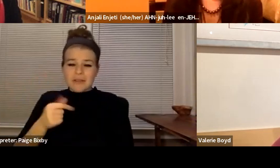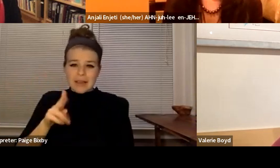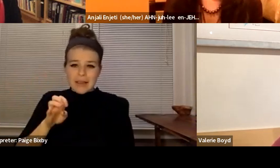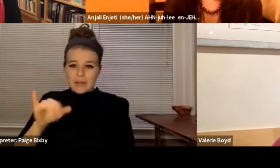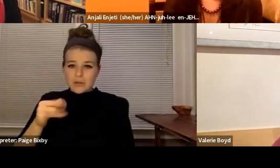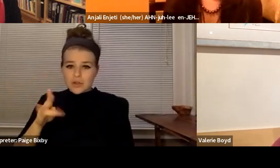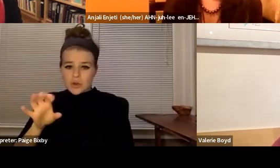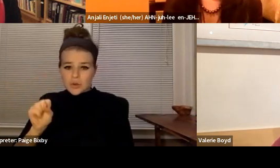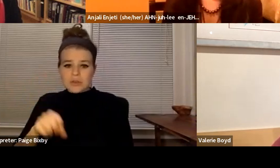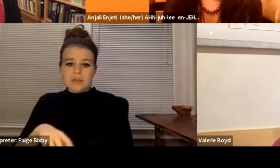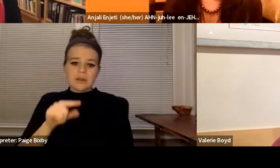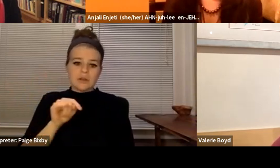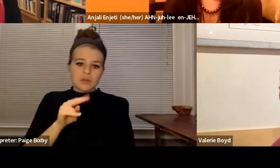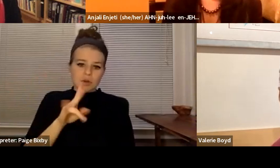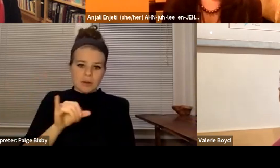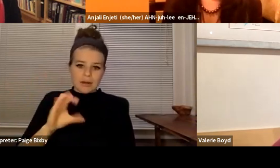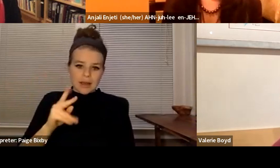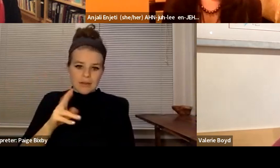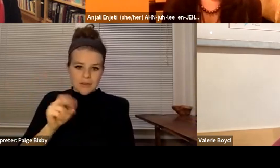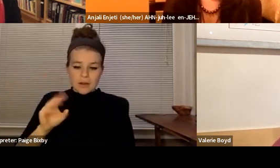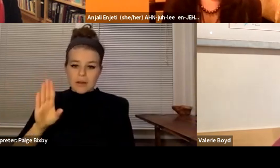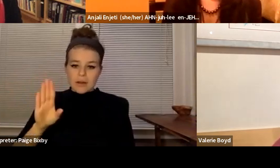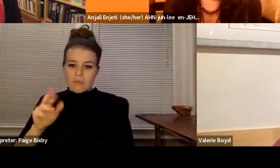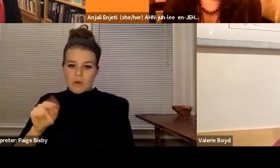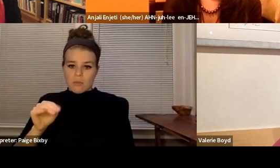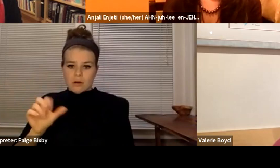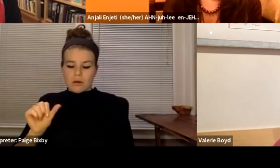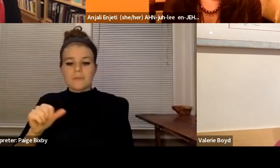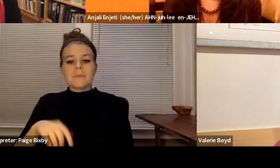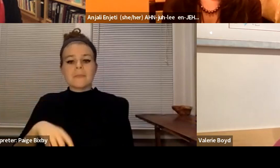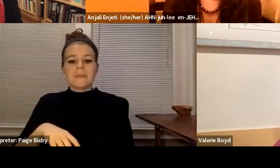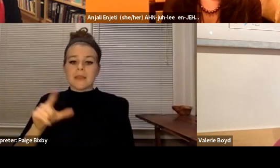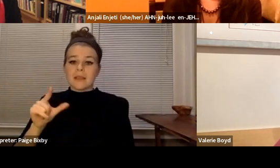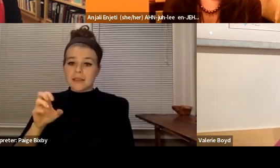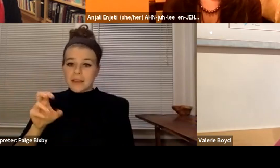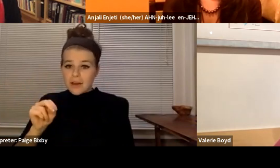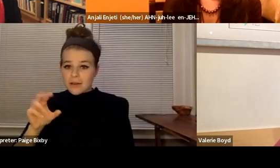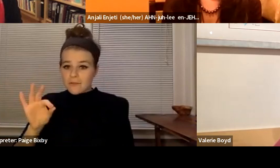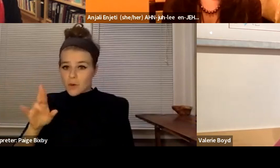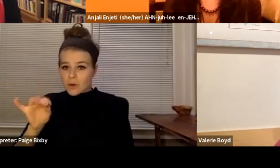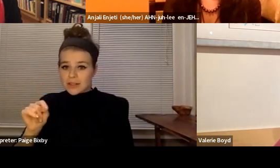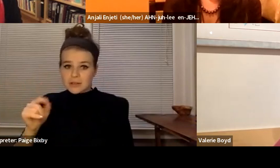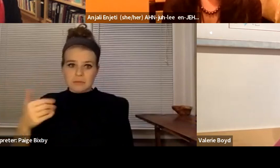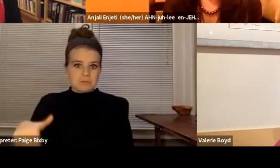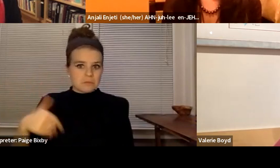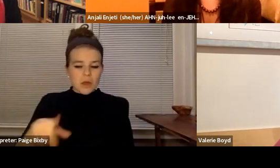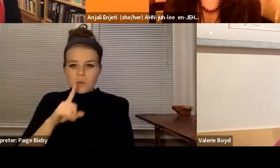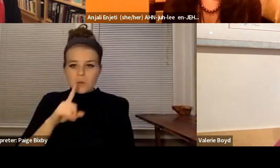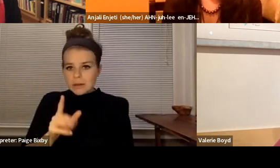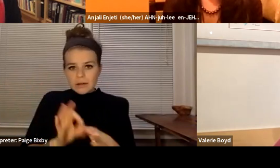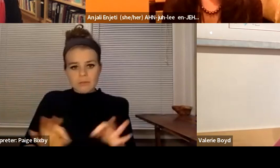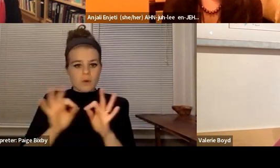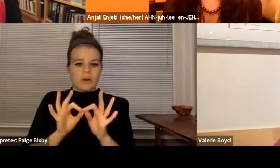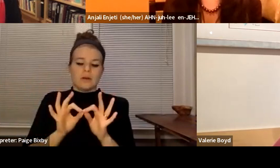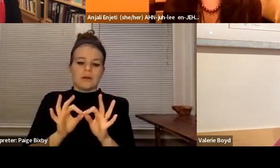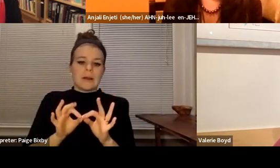Mabara, Leon Forrest, work that she did as an editor. And so it's really important that